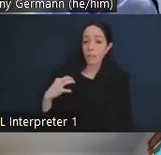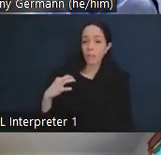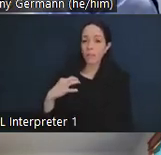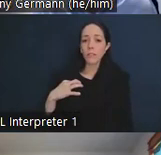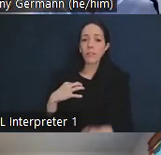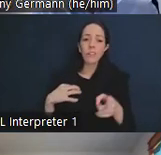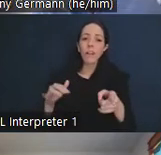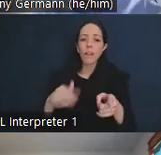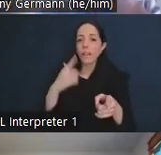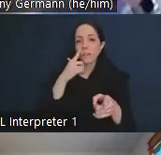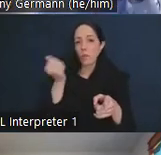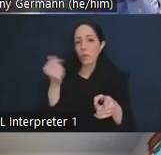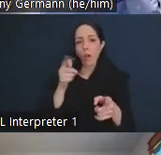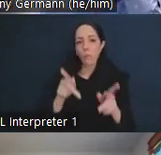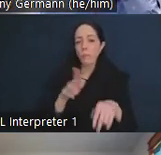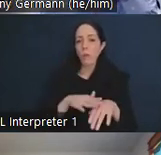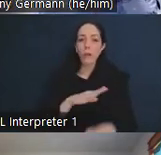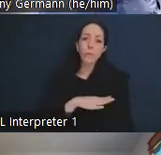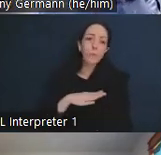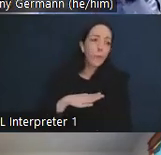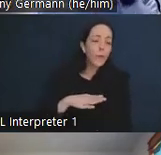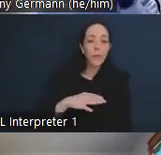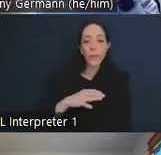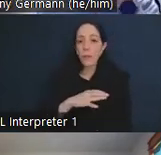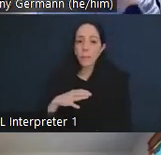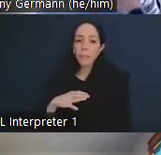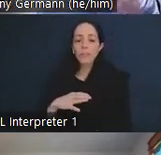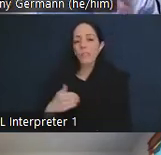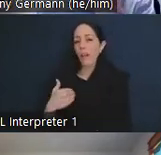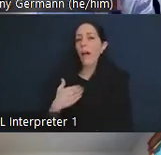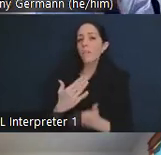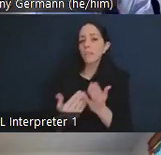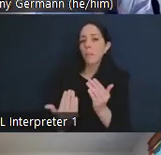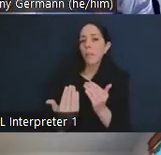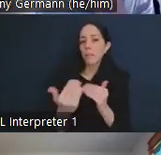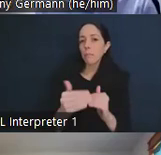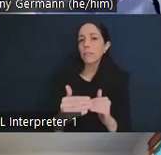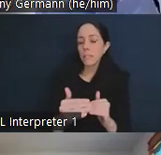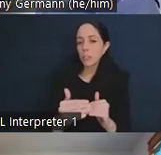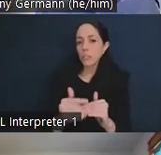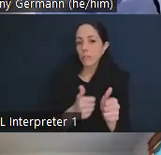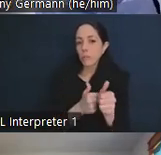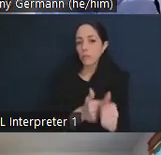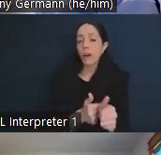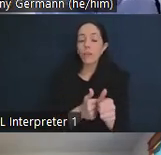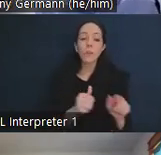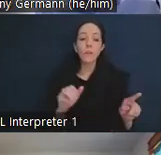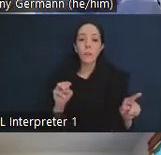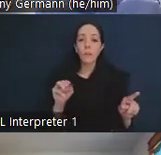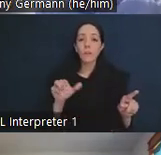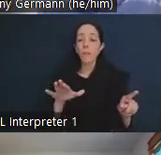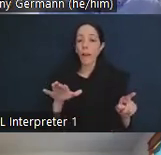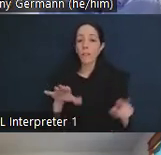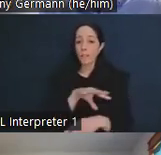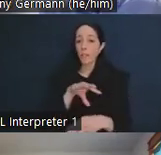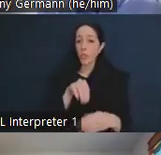on a board or commission, there's some parameters around that, but the MAC clearly falls into those parameters.